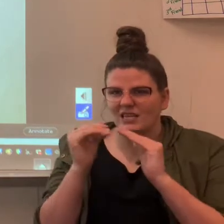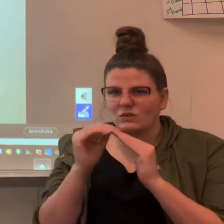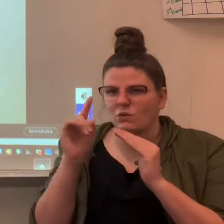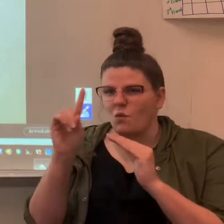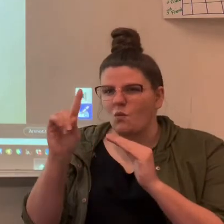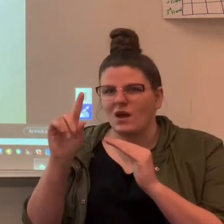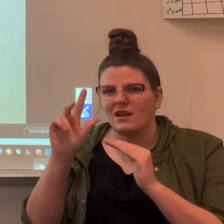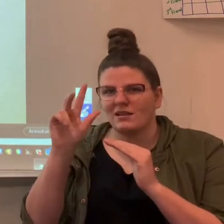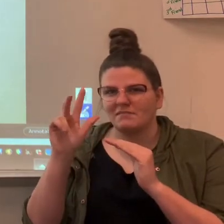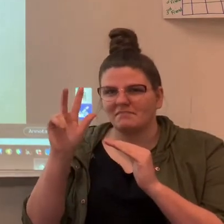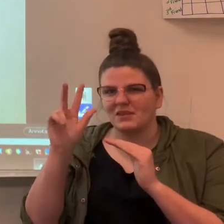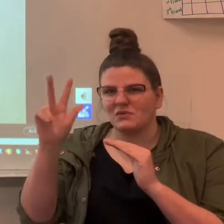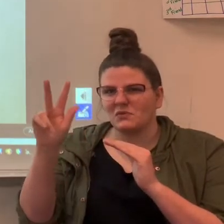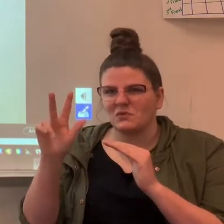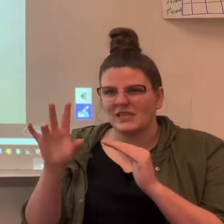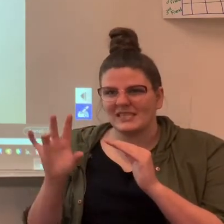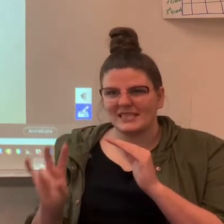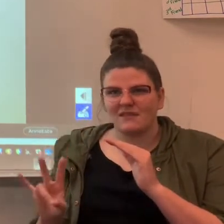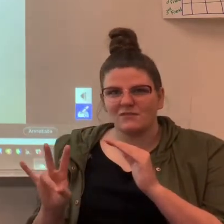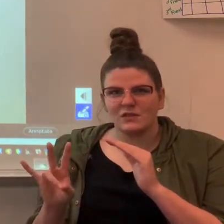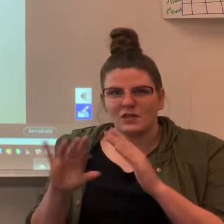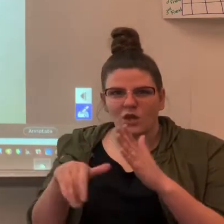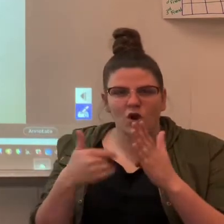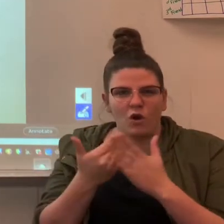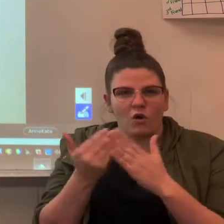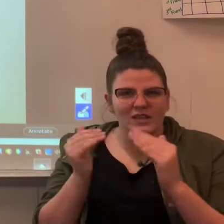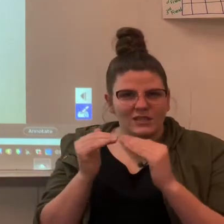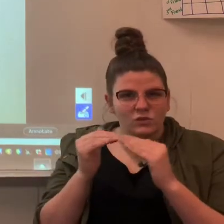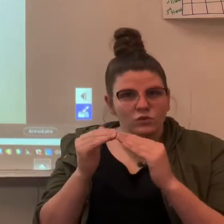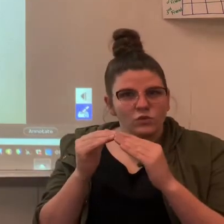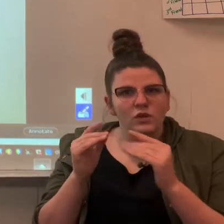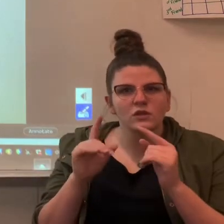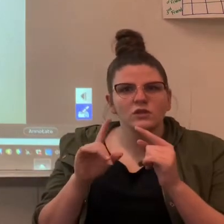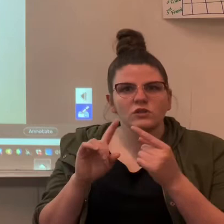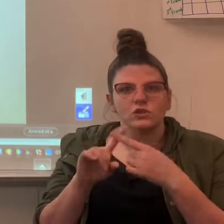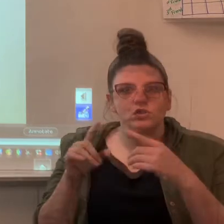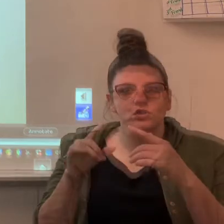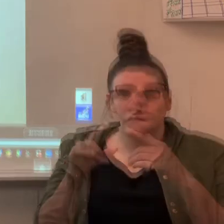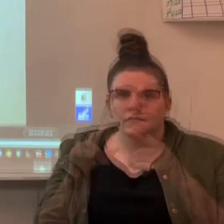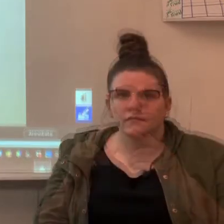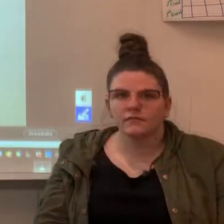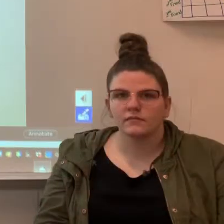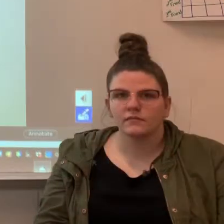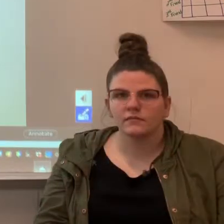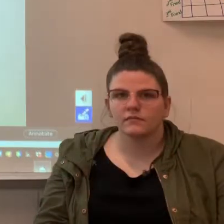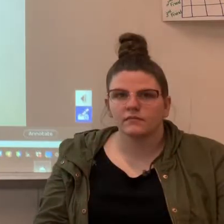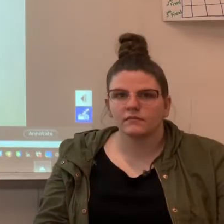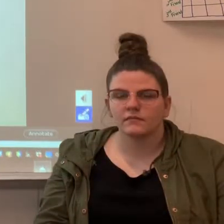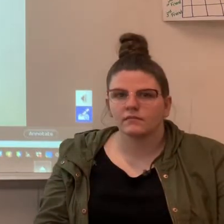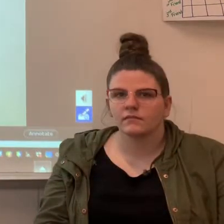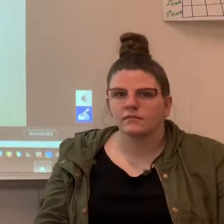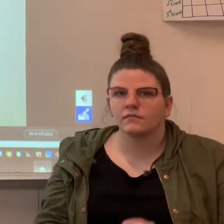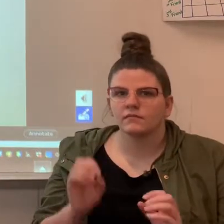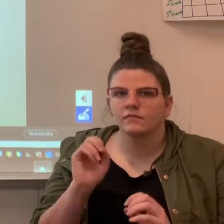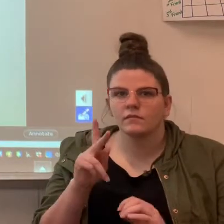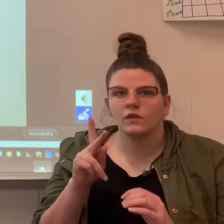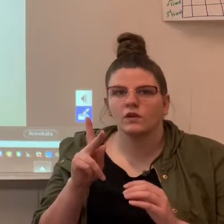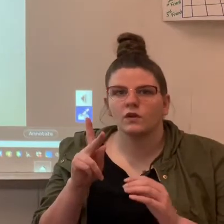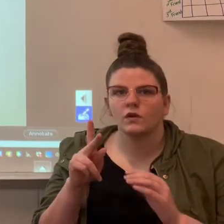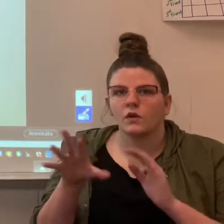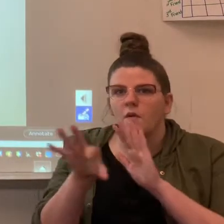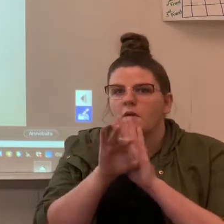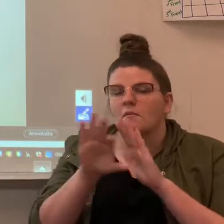of those are in the same category. They're all equivalent to each other, but they are not equivalent to 7/10. Okay, select